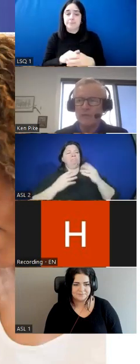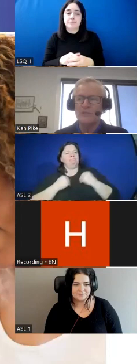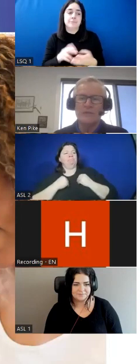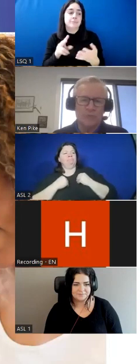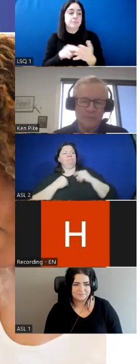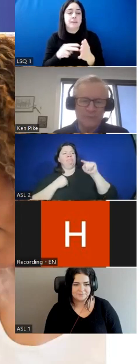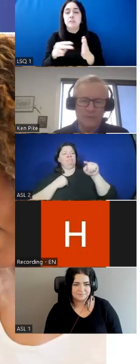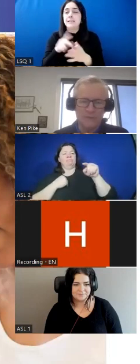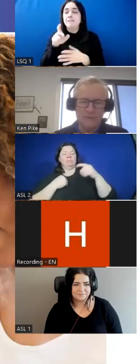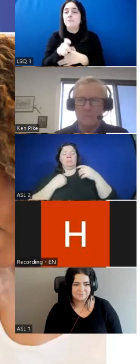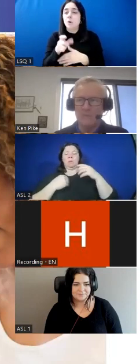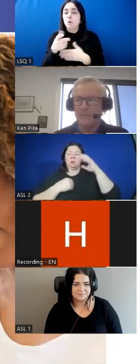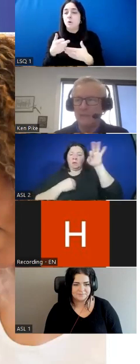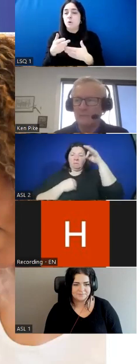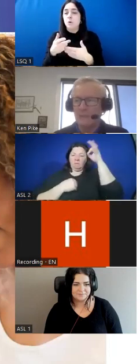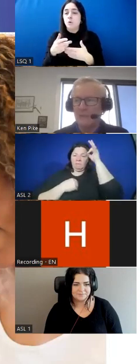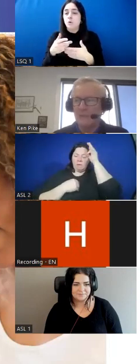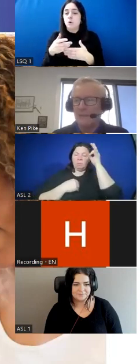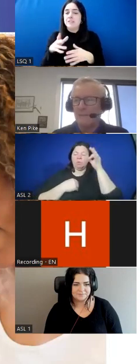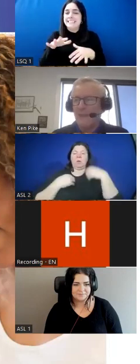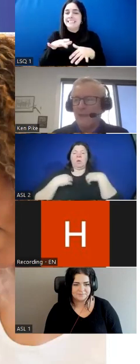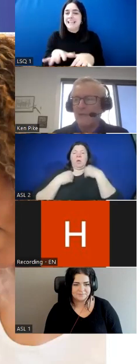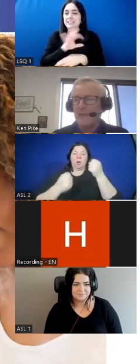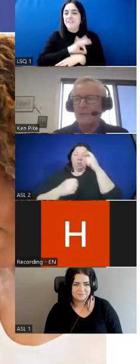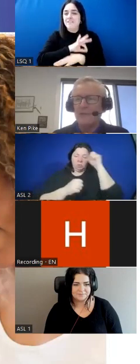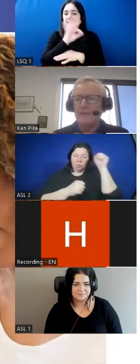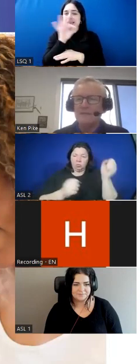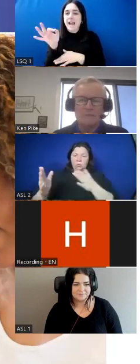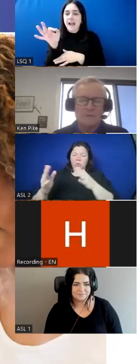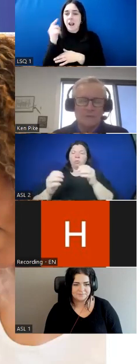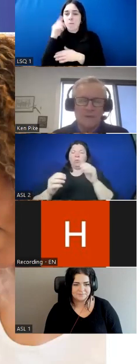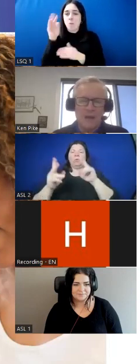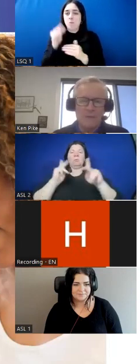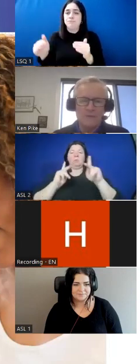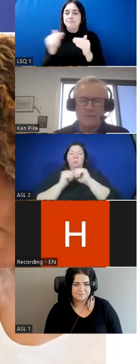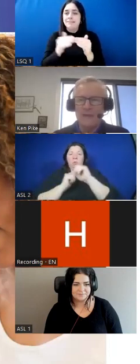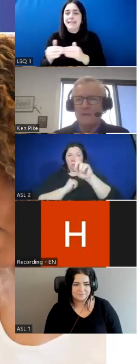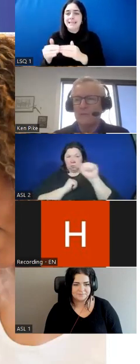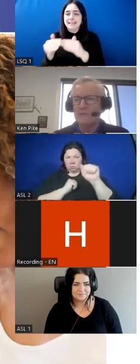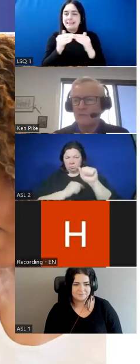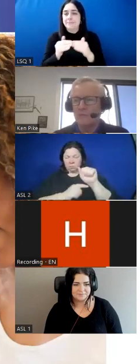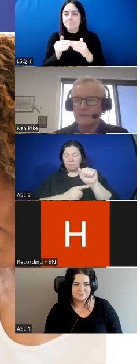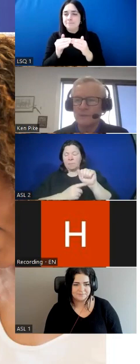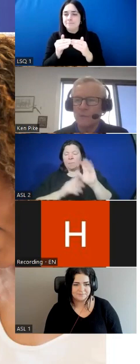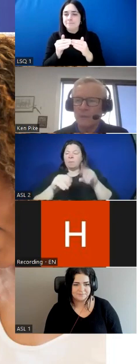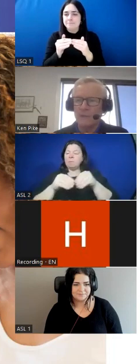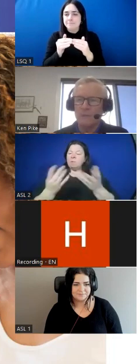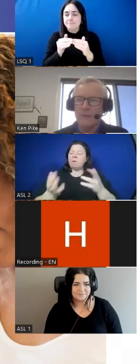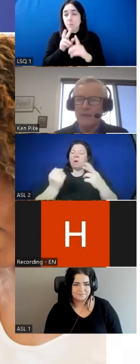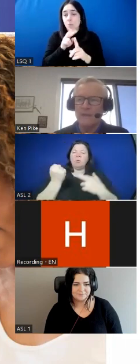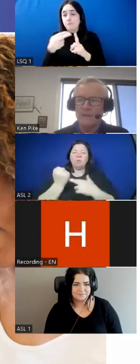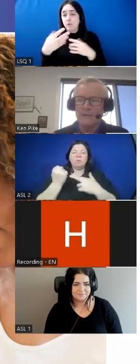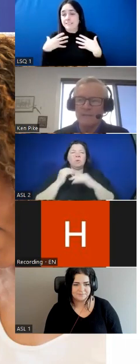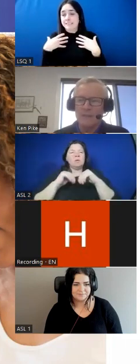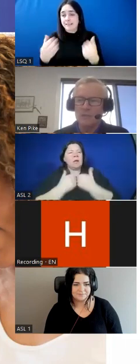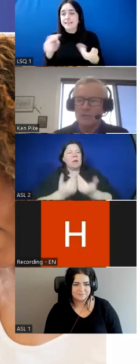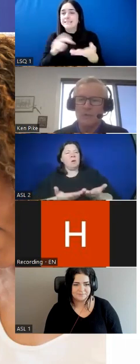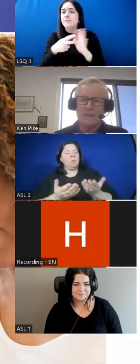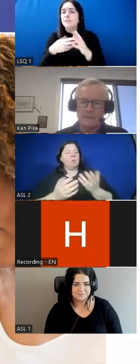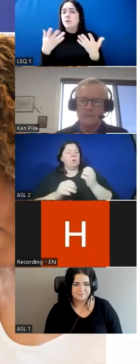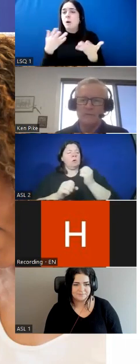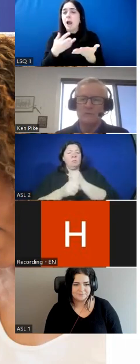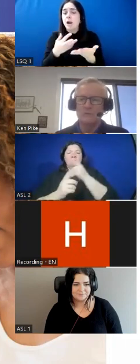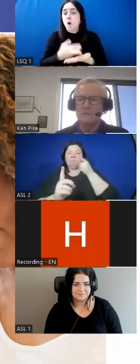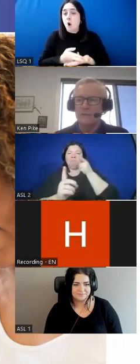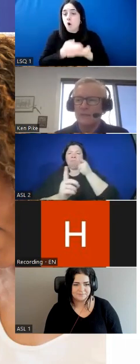equity strategy for people with a disability. Health equity is about how we divide our resources in a way that makes